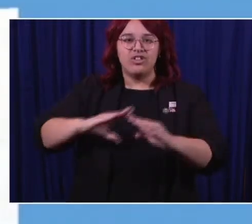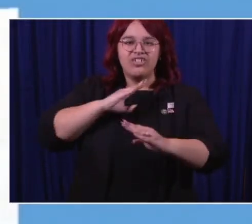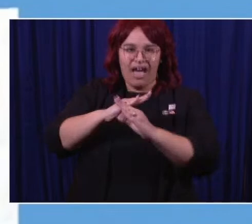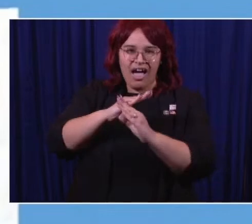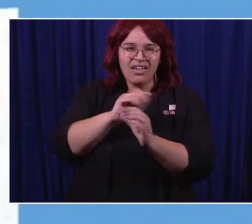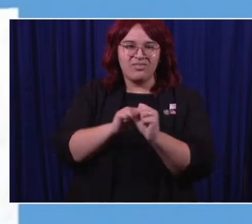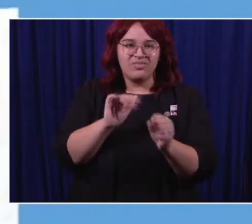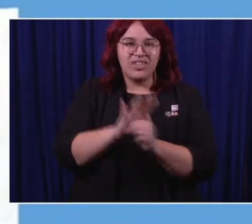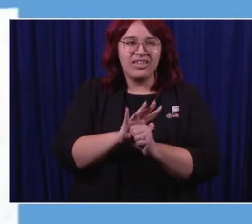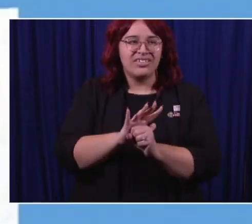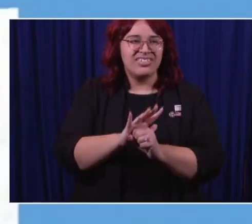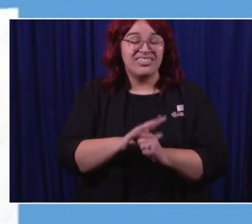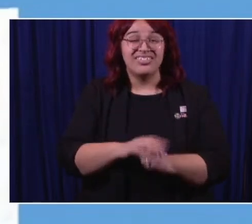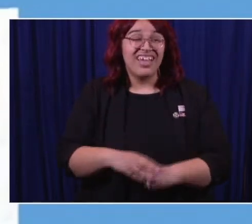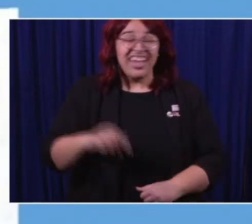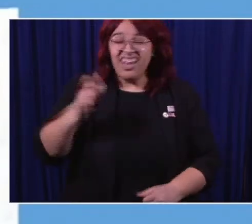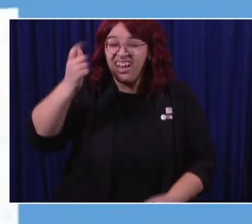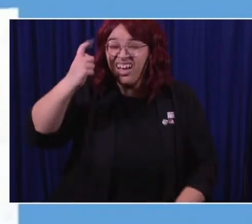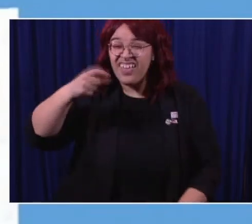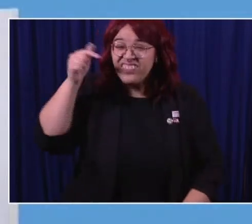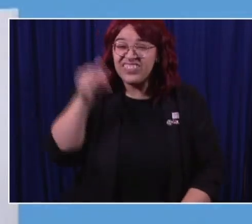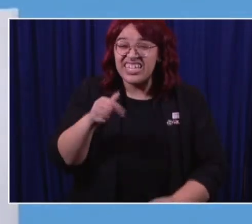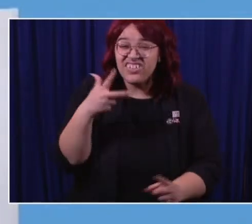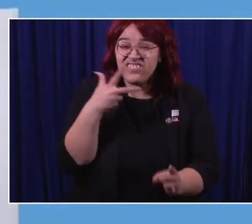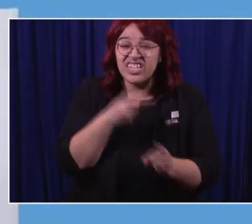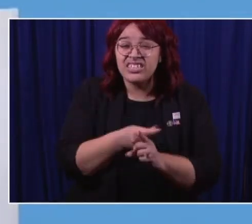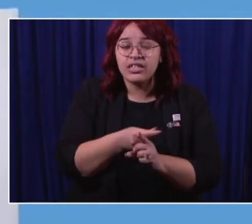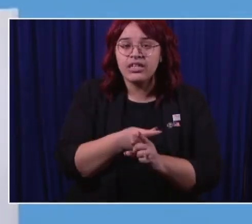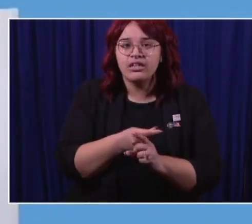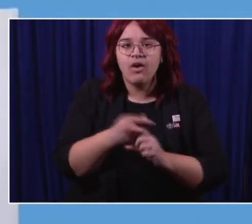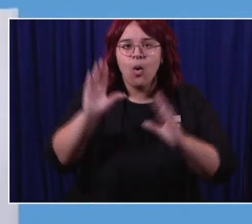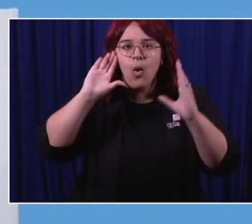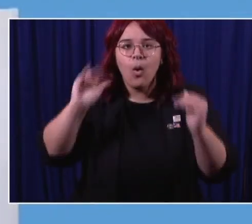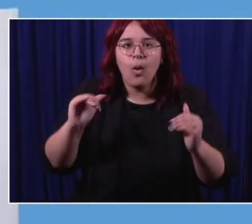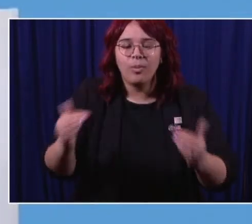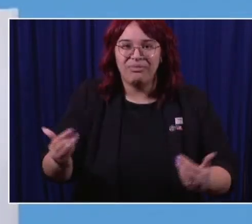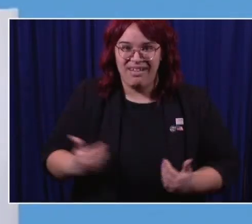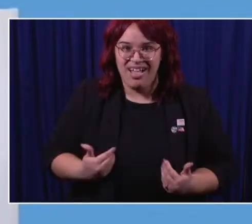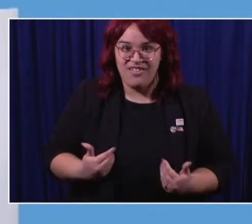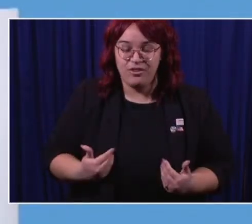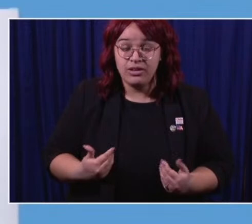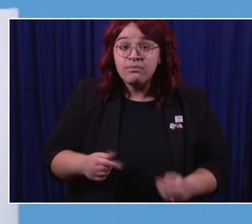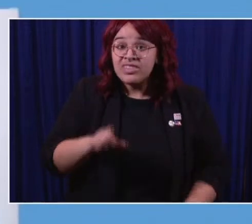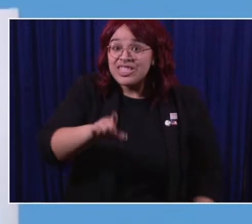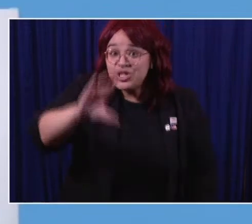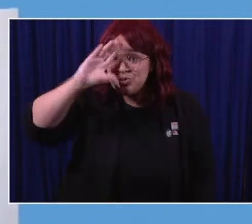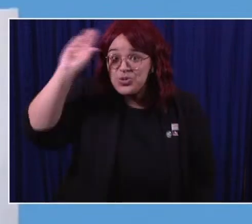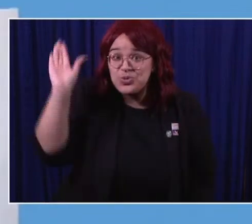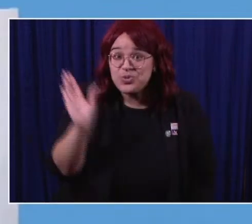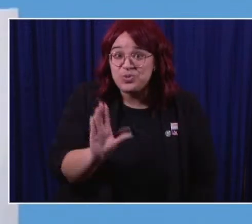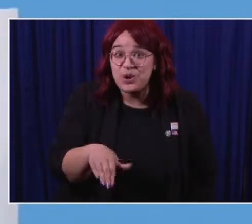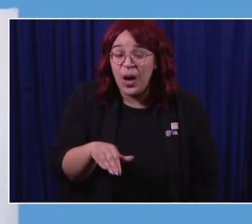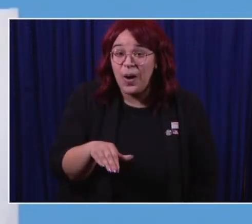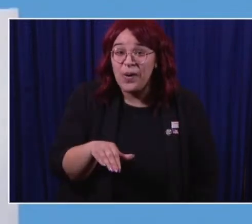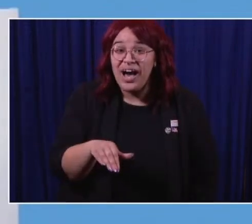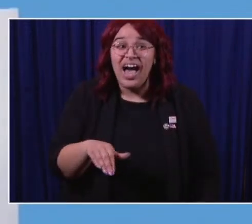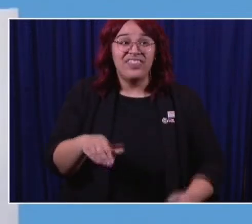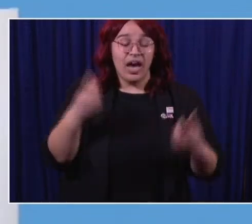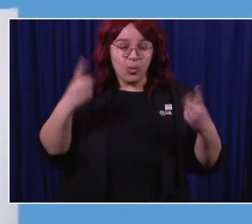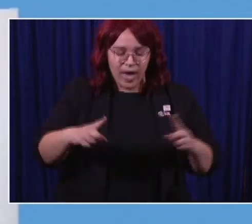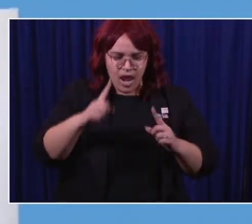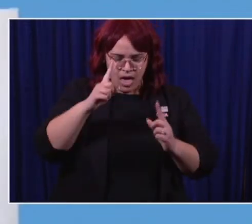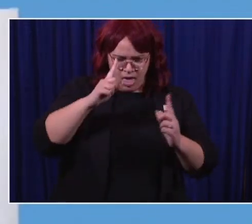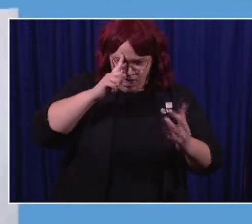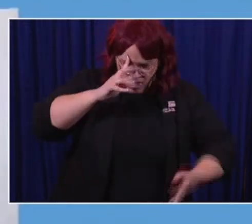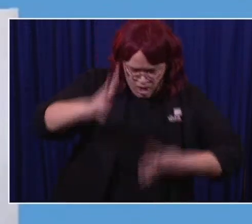so much hope for the future. Did you know that a Black scientist was crucial to the